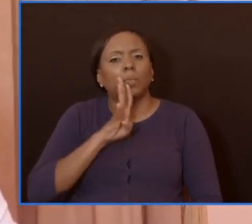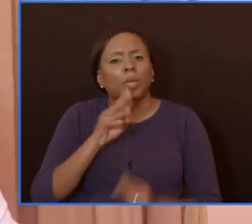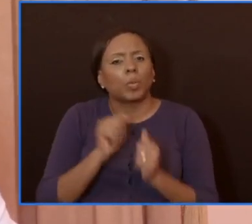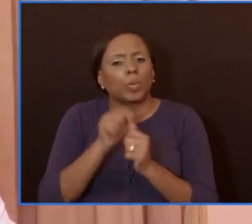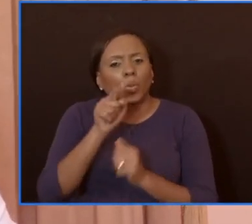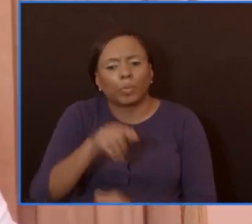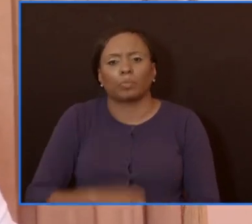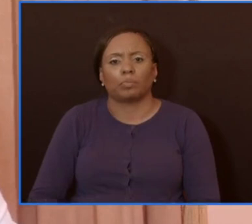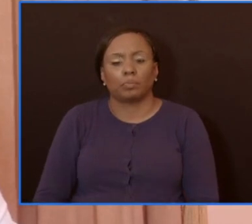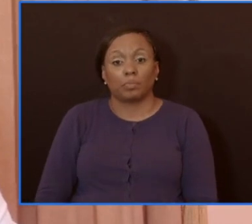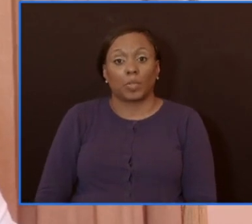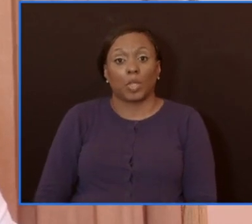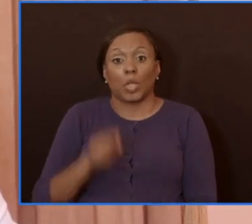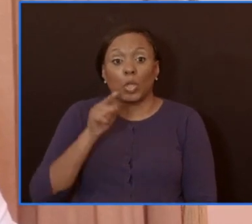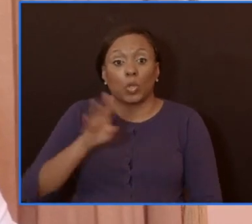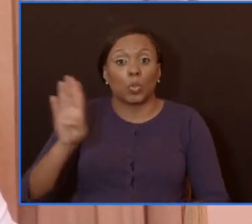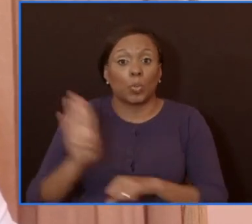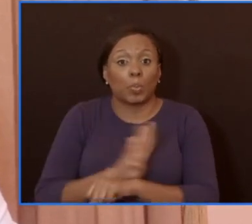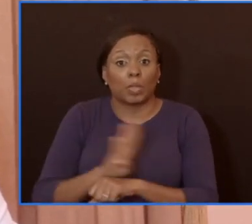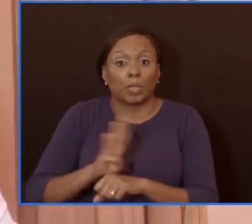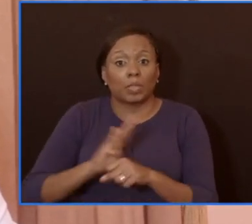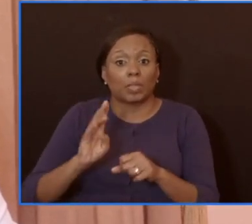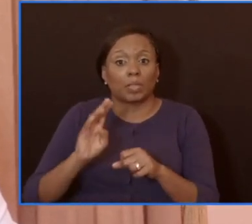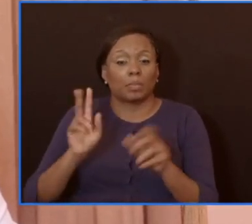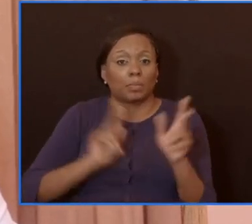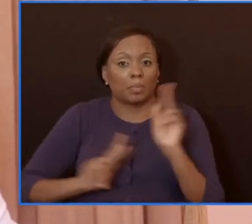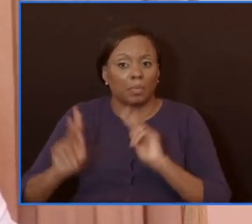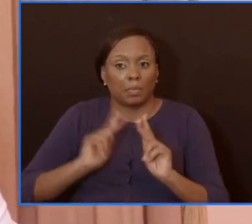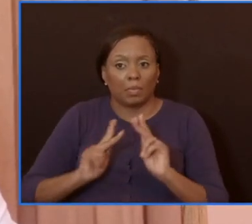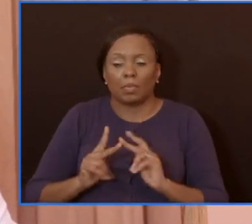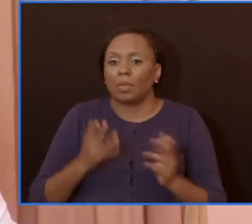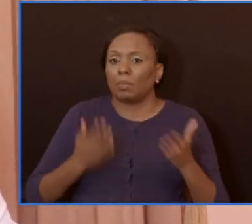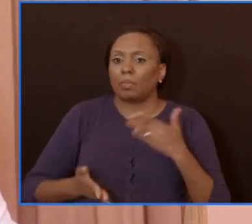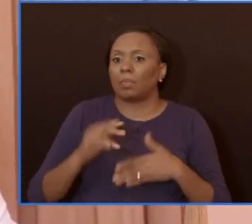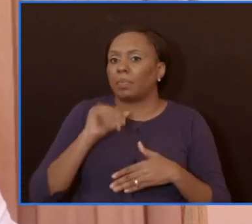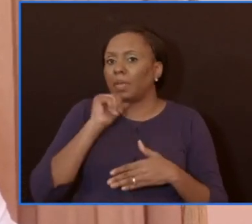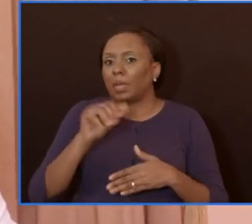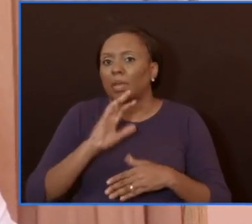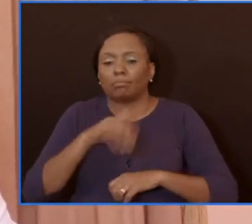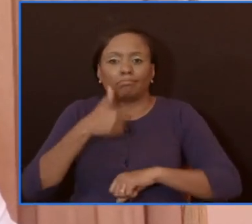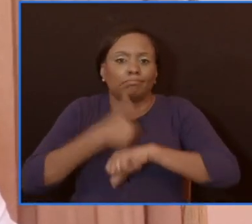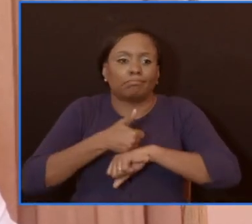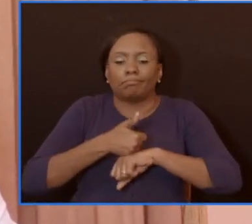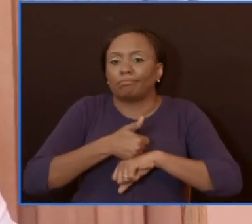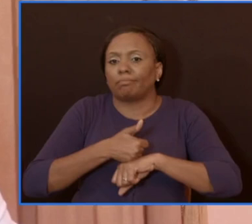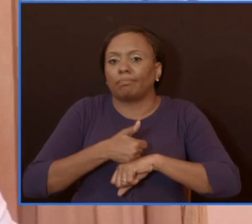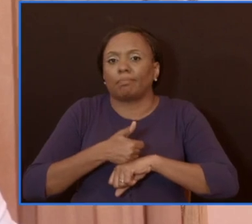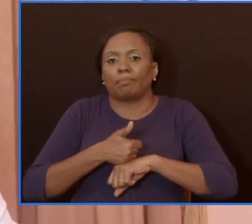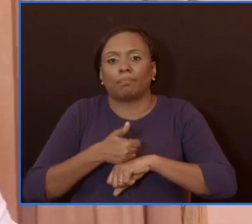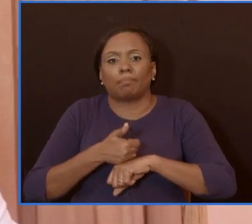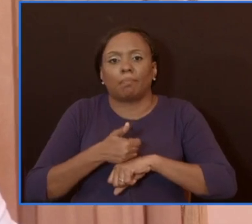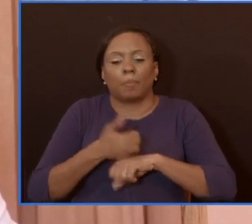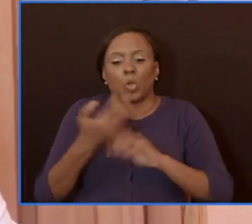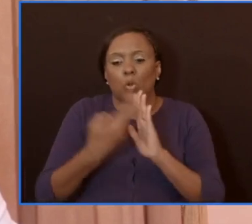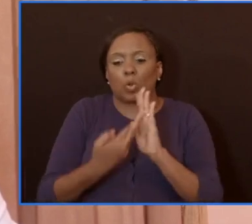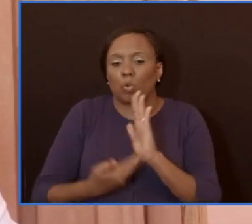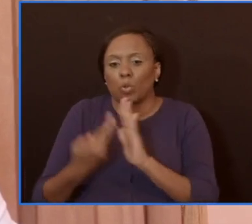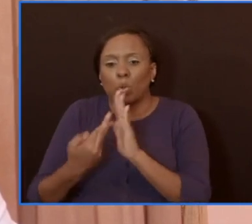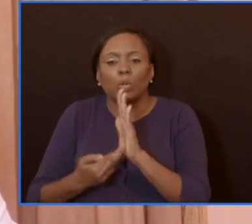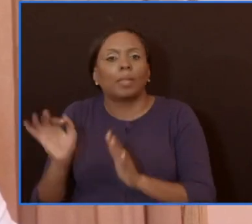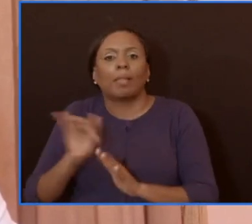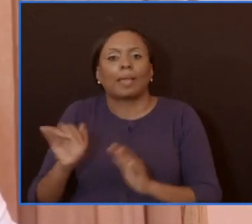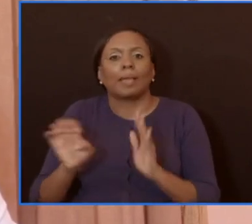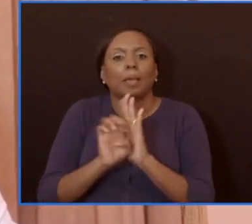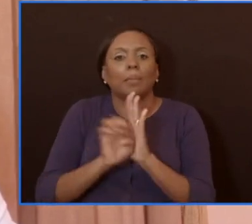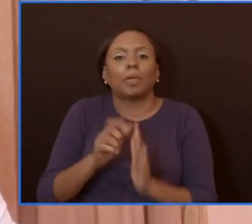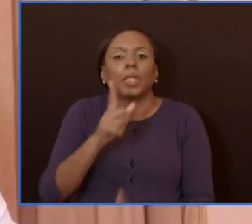who may not be enforcing their protocols, especially as strongly as they should be in lunchrooms and in warehouses and